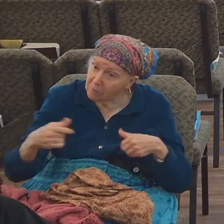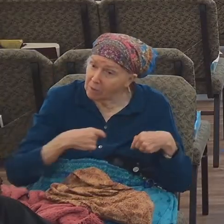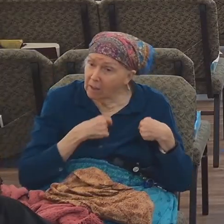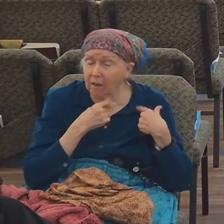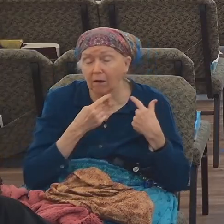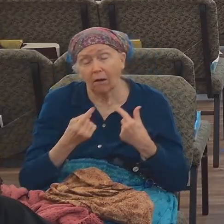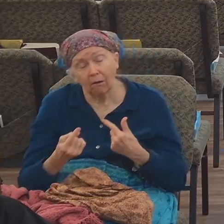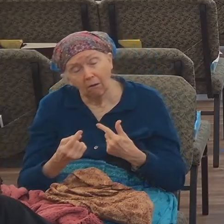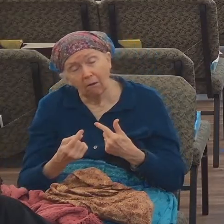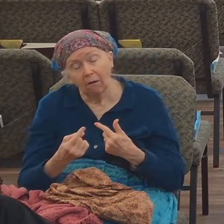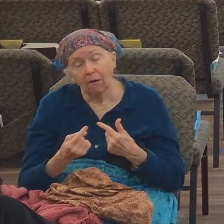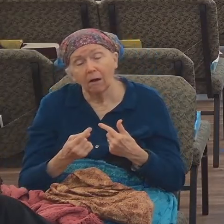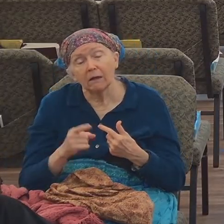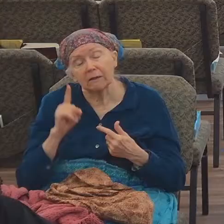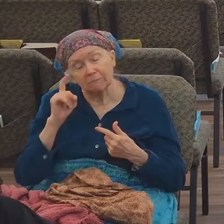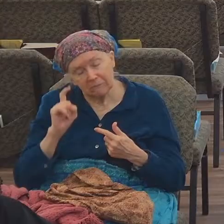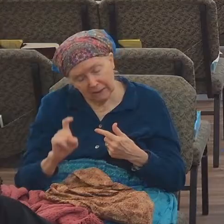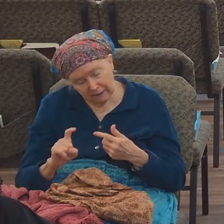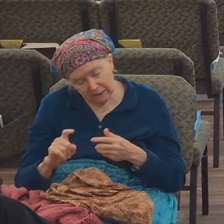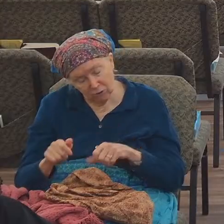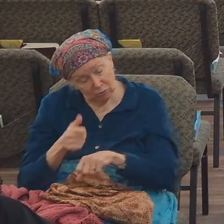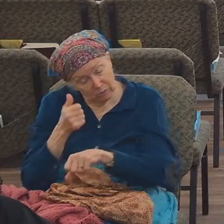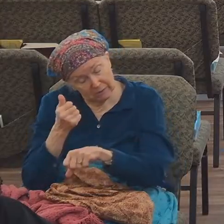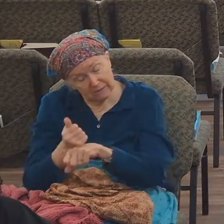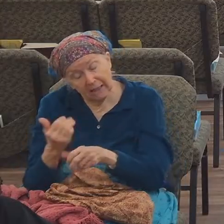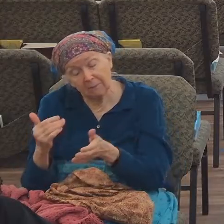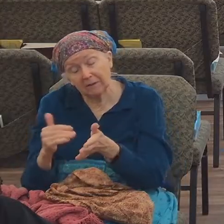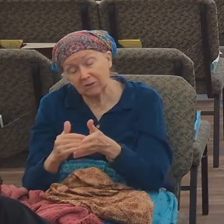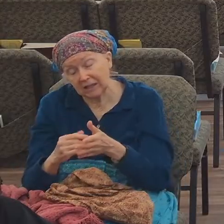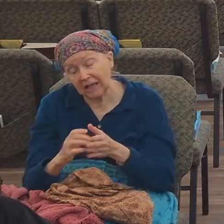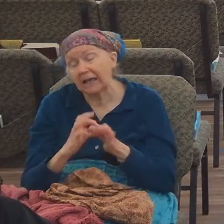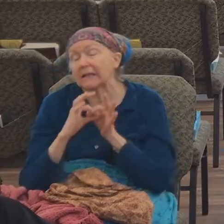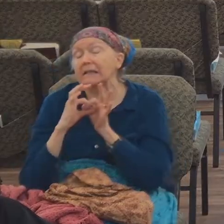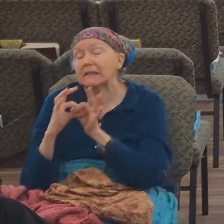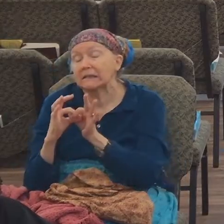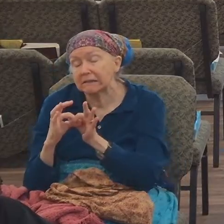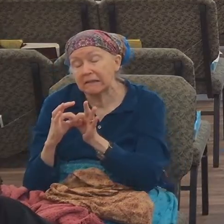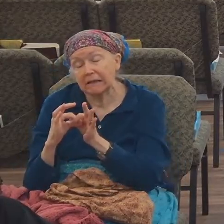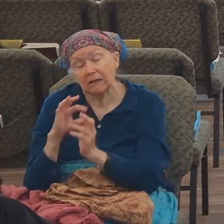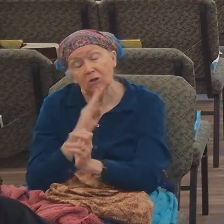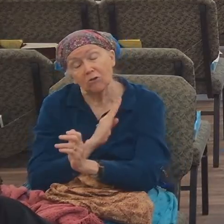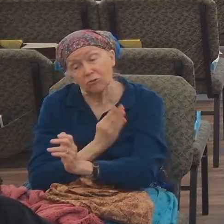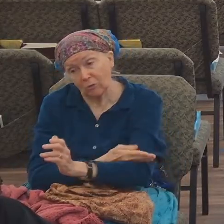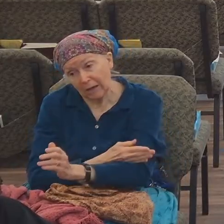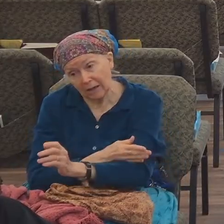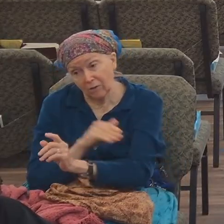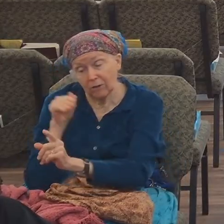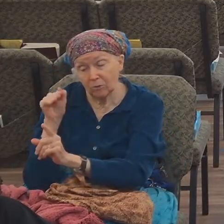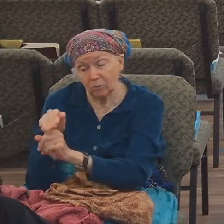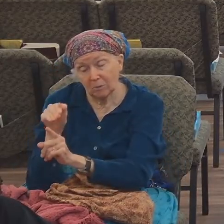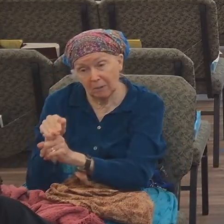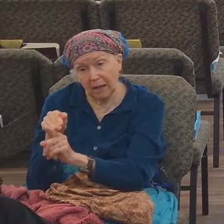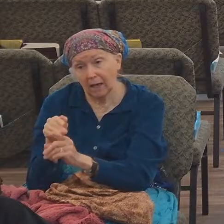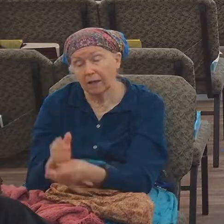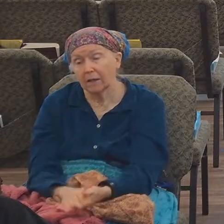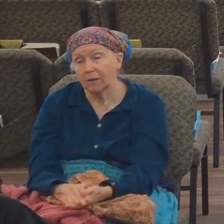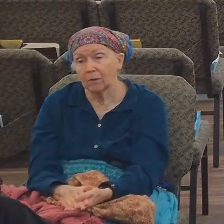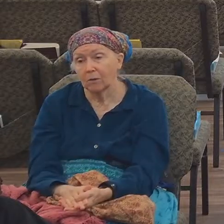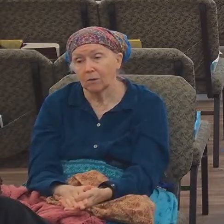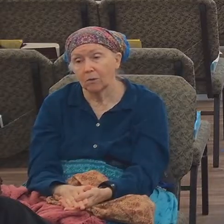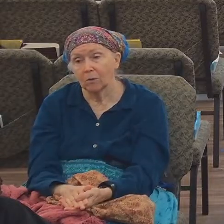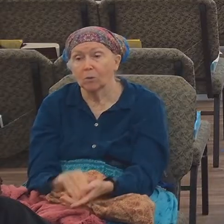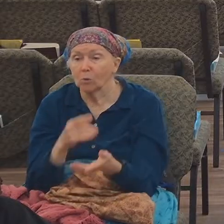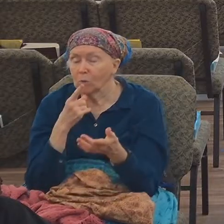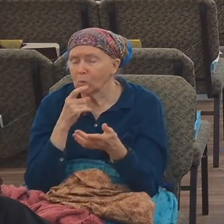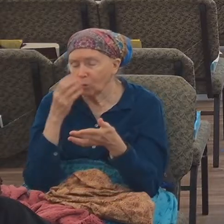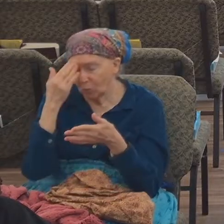part of this is helping to strengthen, okay? Remind, maybe even do some repair. Who knows what's going on inside the hearts of people,